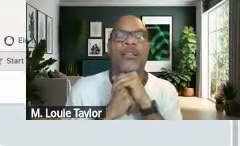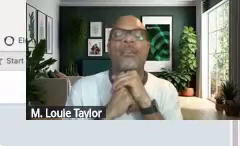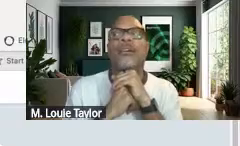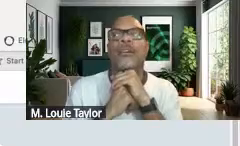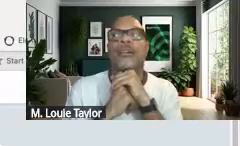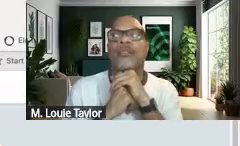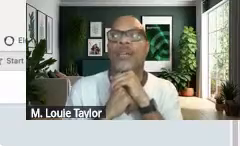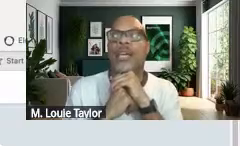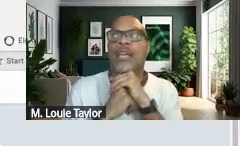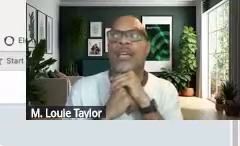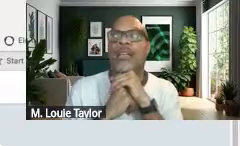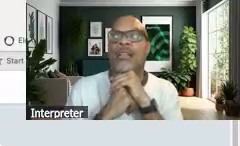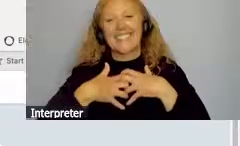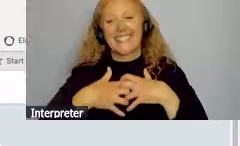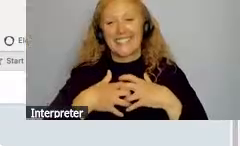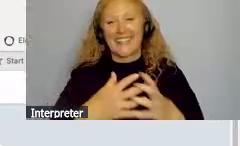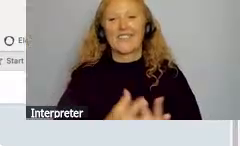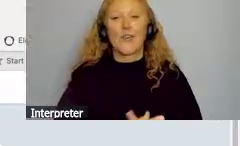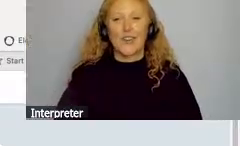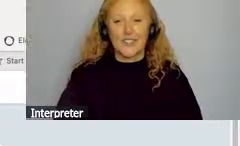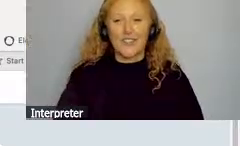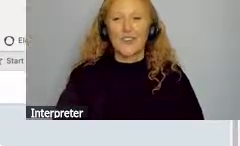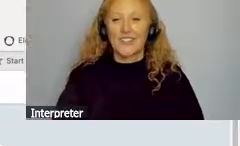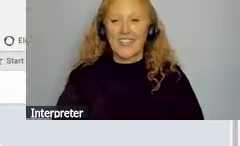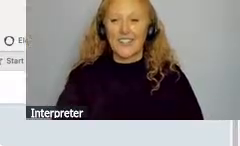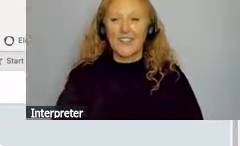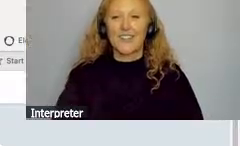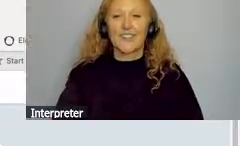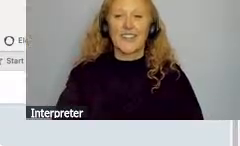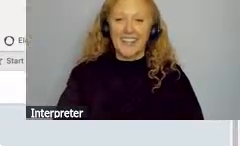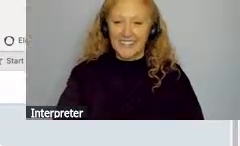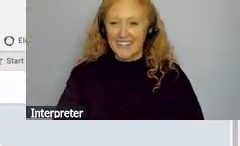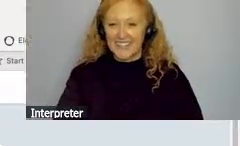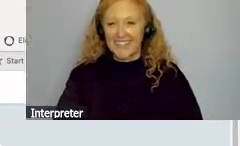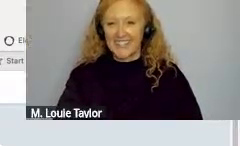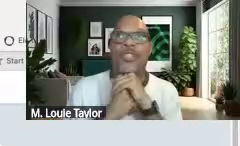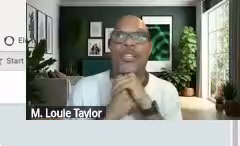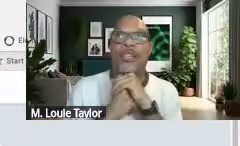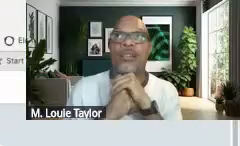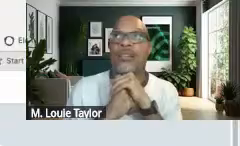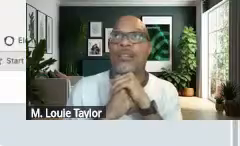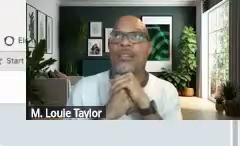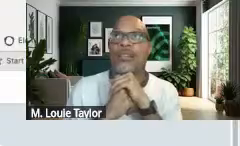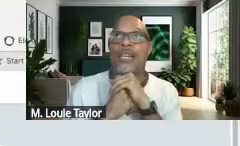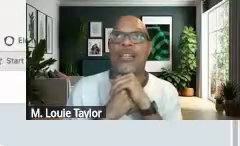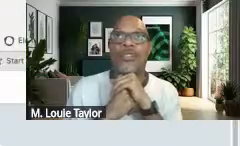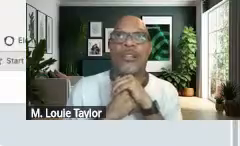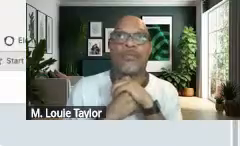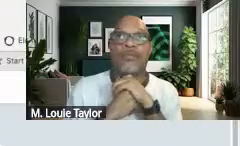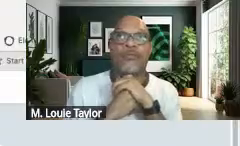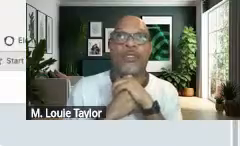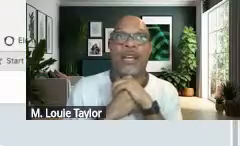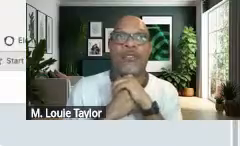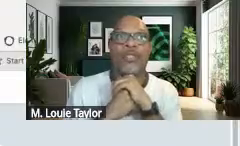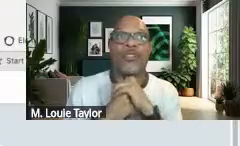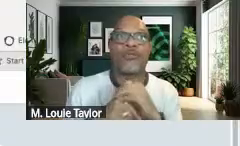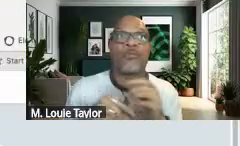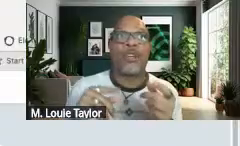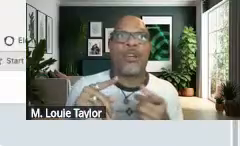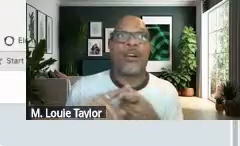link. Yes. Of course. I do know to do that. I think that should cover it for